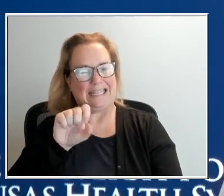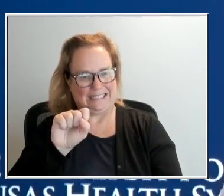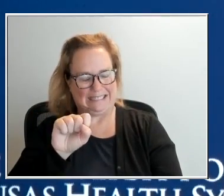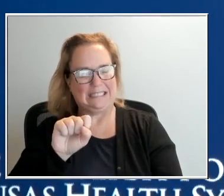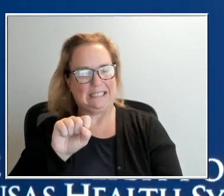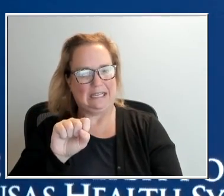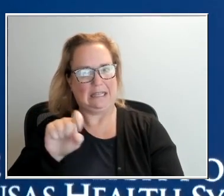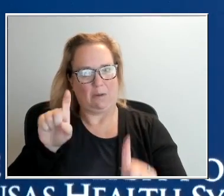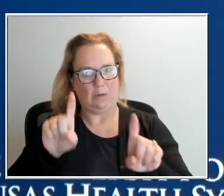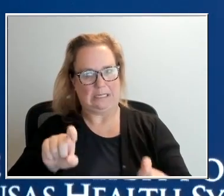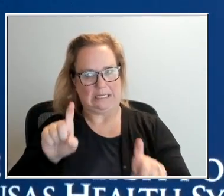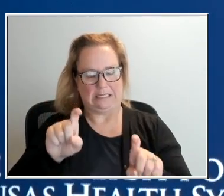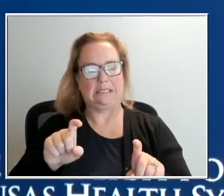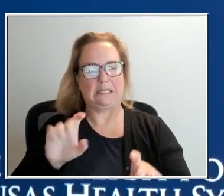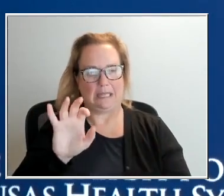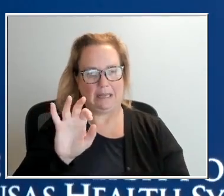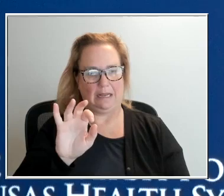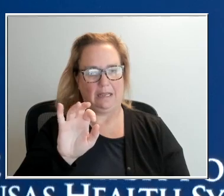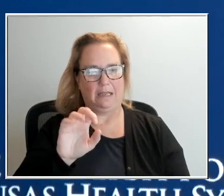and found to have influenza